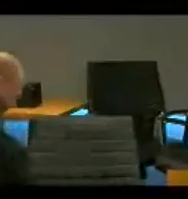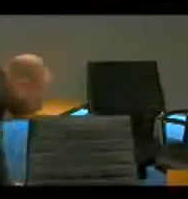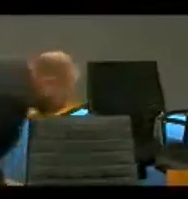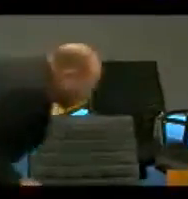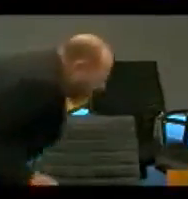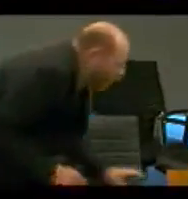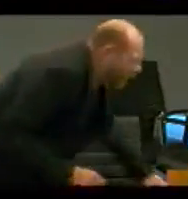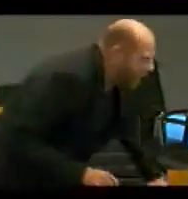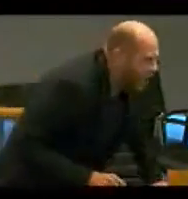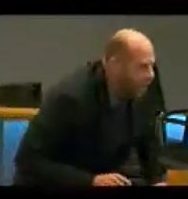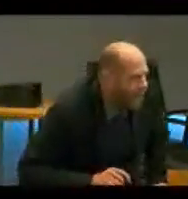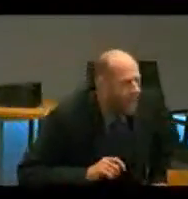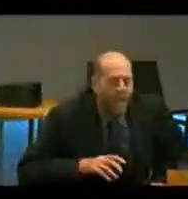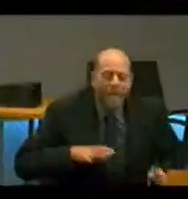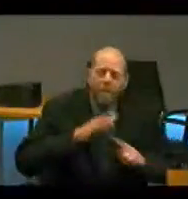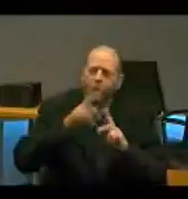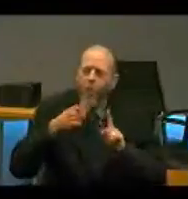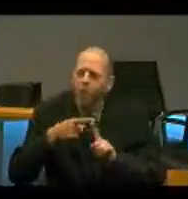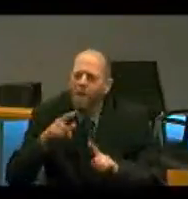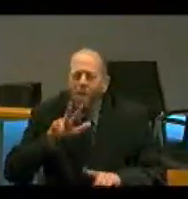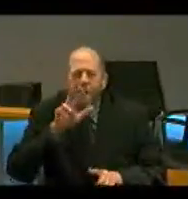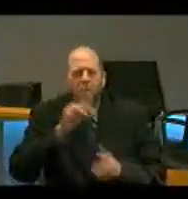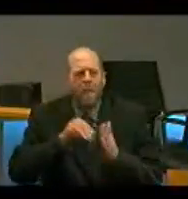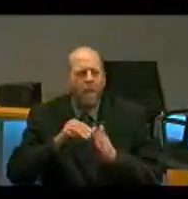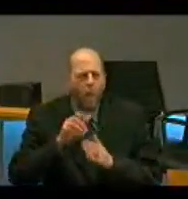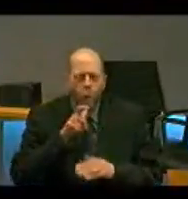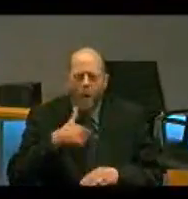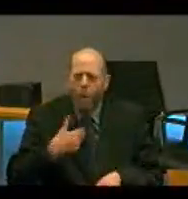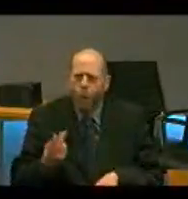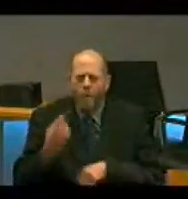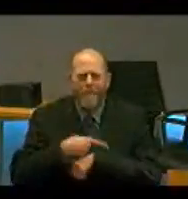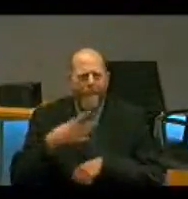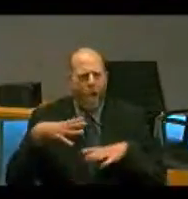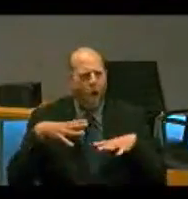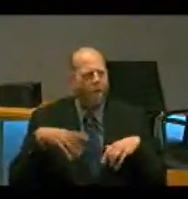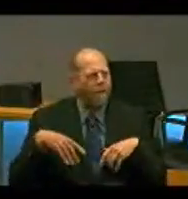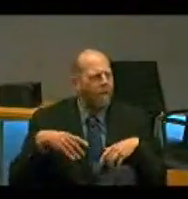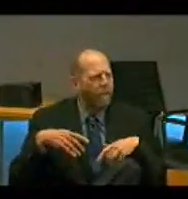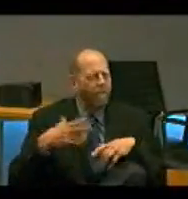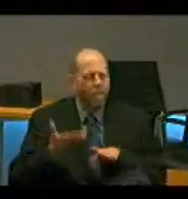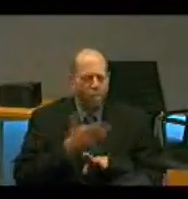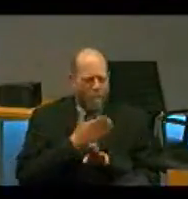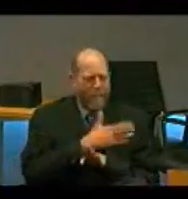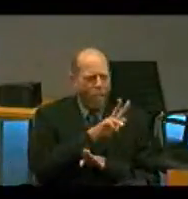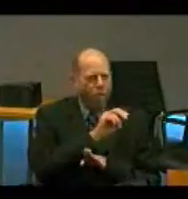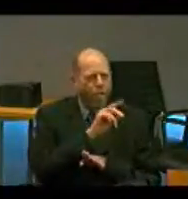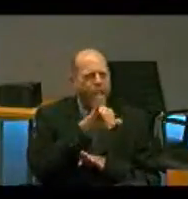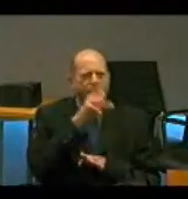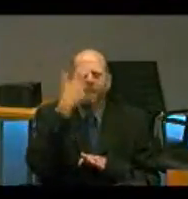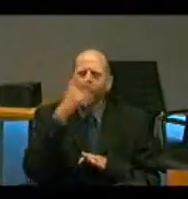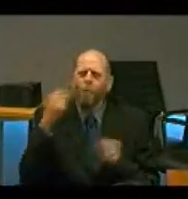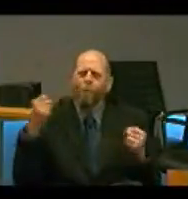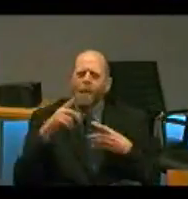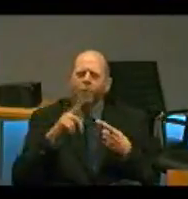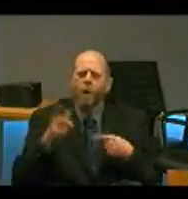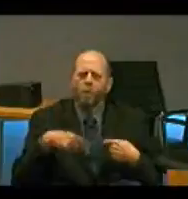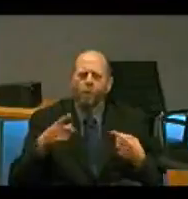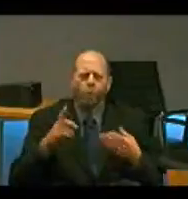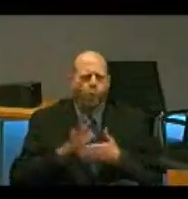Especially when you have nearly 3 million students who took at least one day off in the preceding 30 days because they're afraid to come to school.